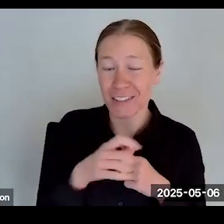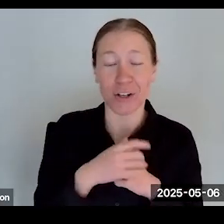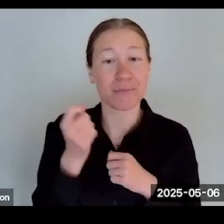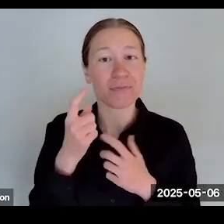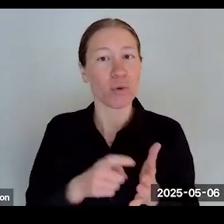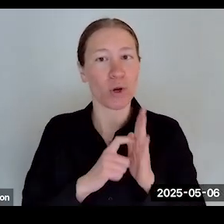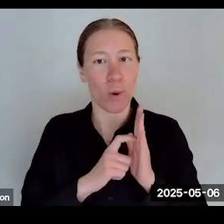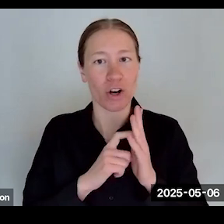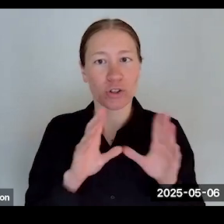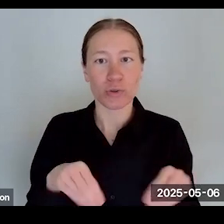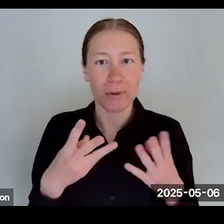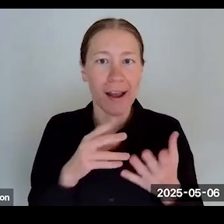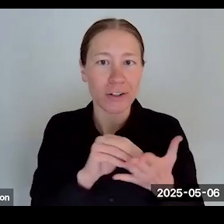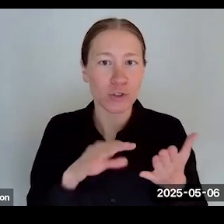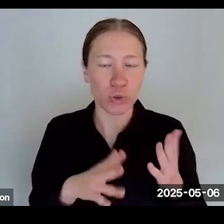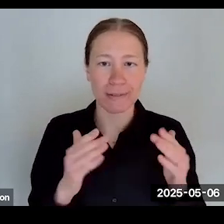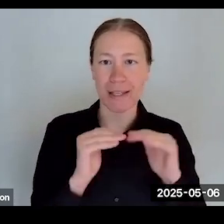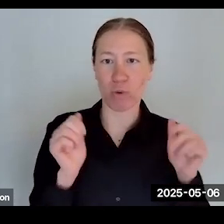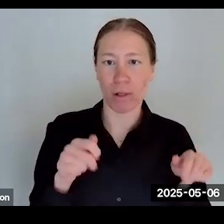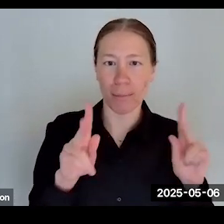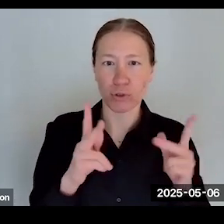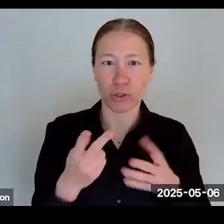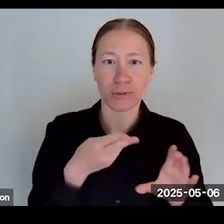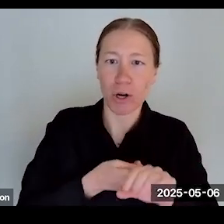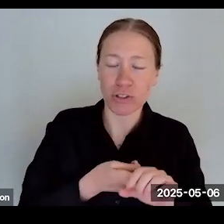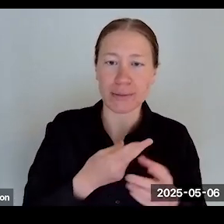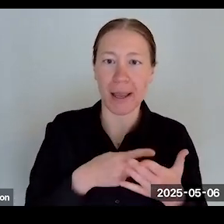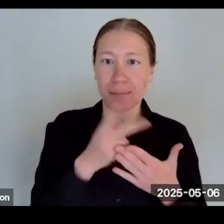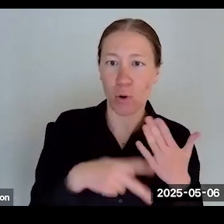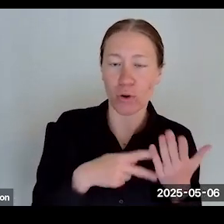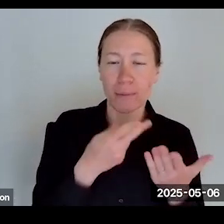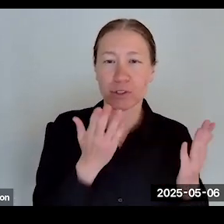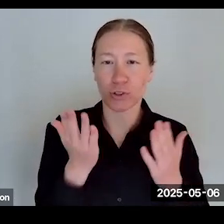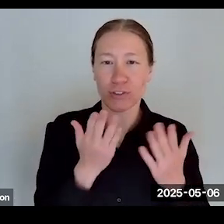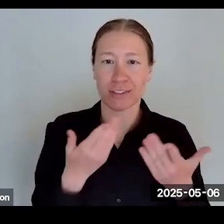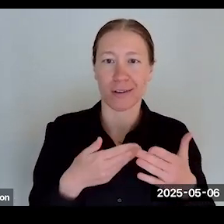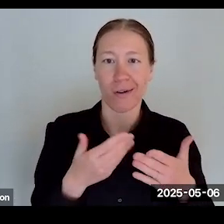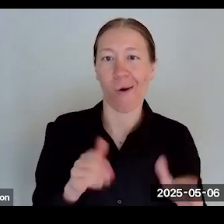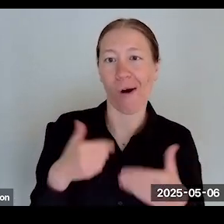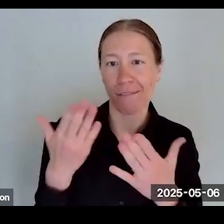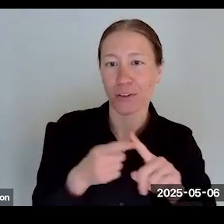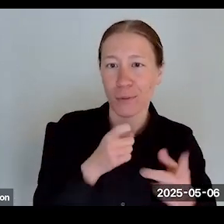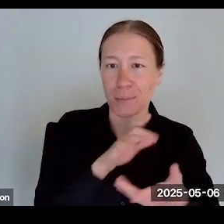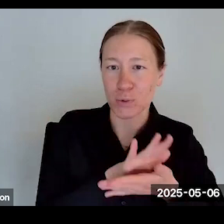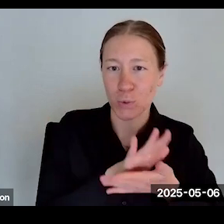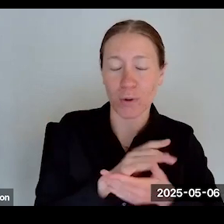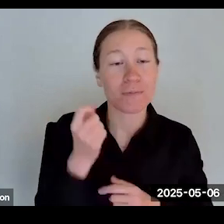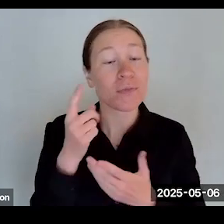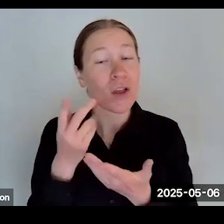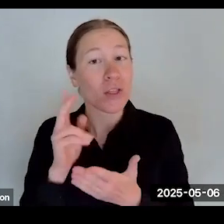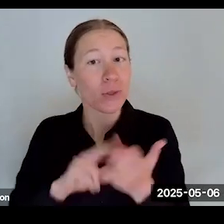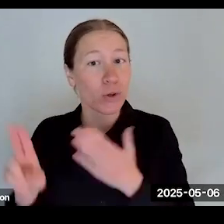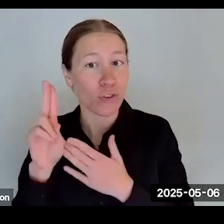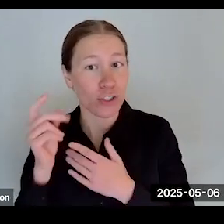to afford a student with an equal opportunity to participate in programs and services offered by the school. The university, however,